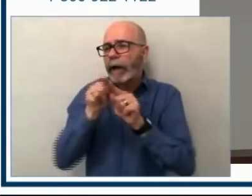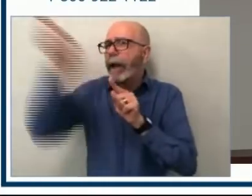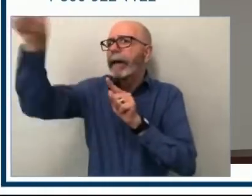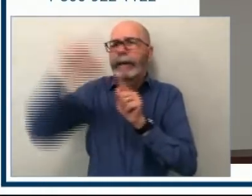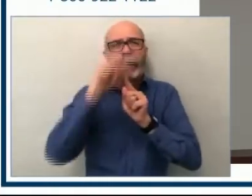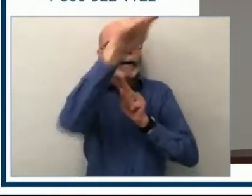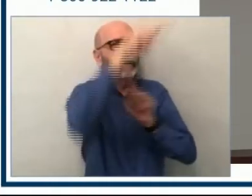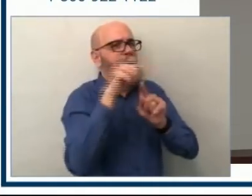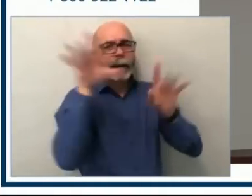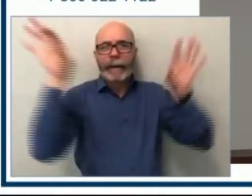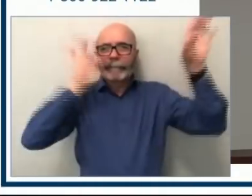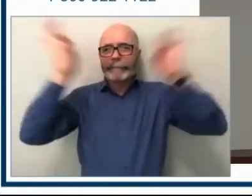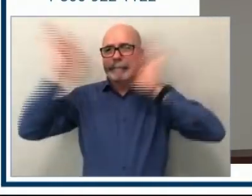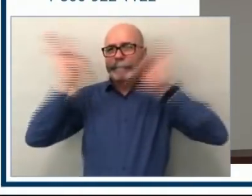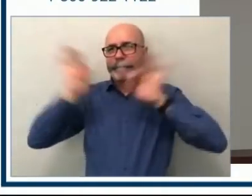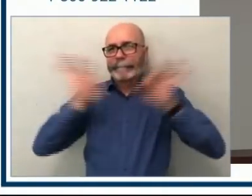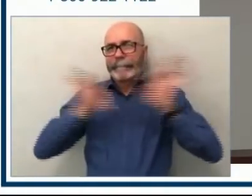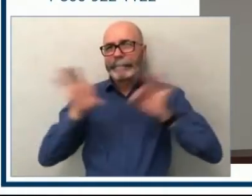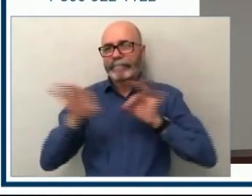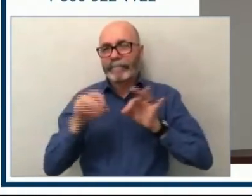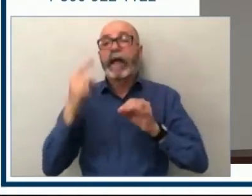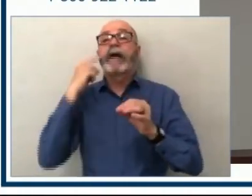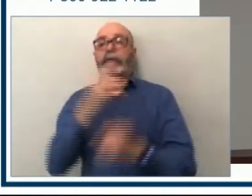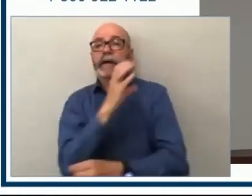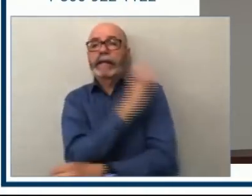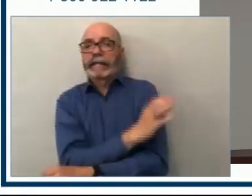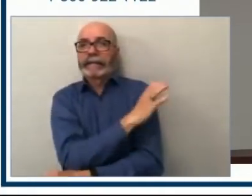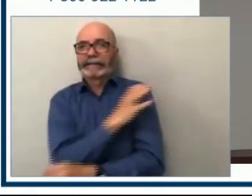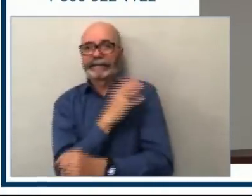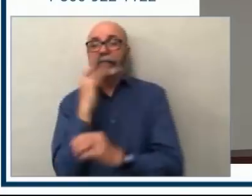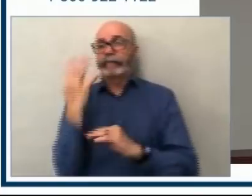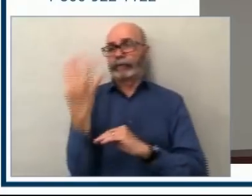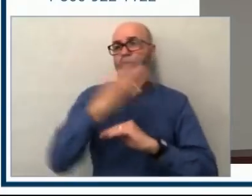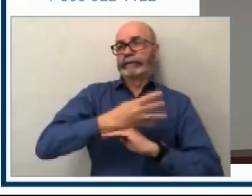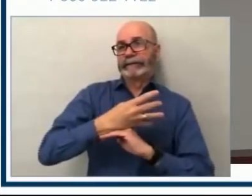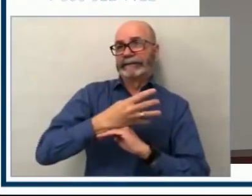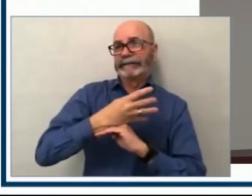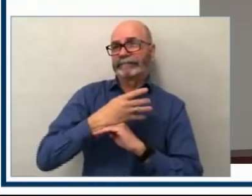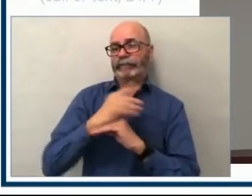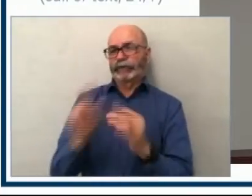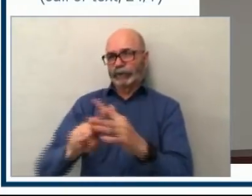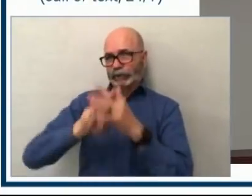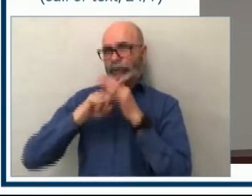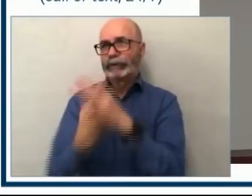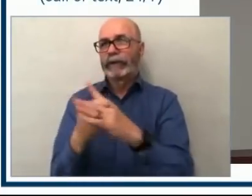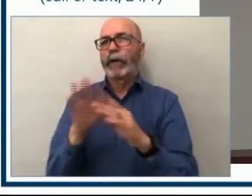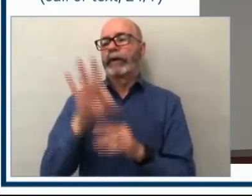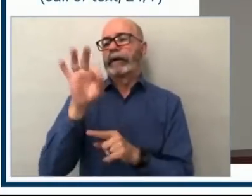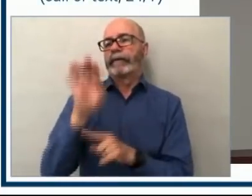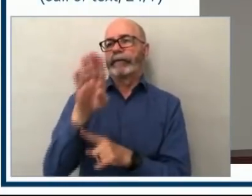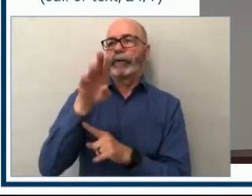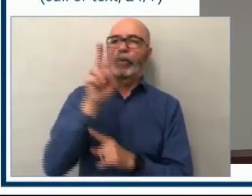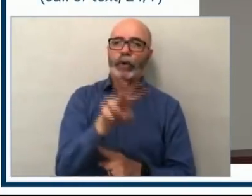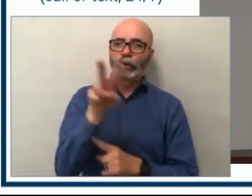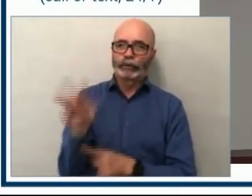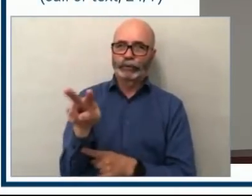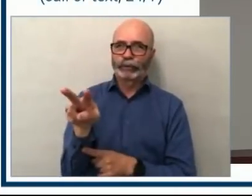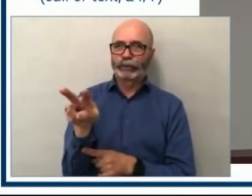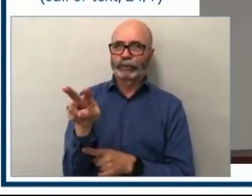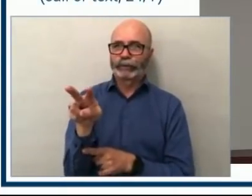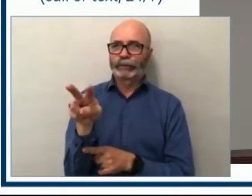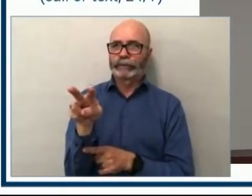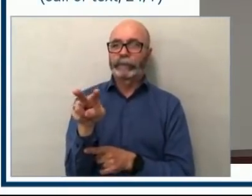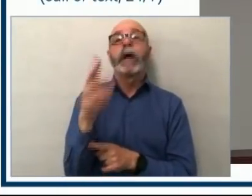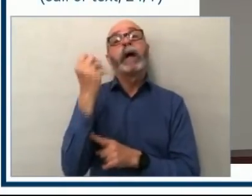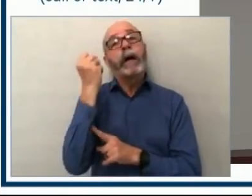4 days starting February 22nd. Booking opened today, and there's been a lot of interest, so much so that the first 2 days are almost fully